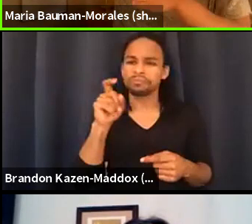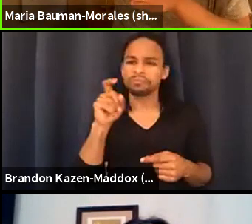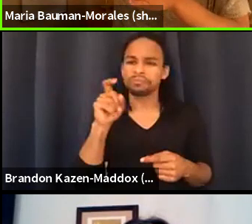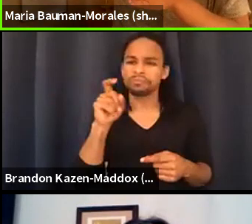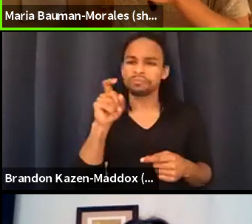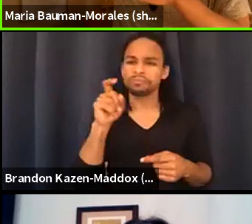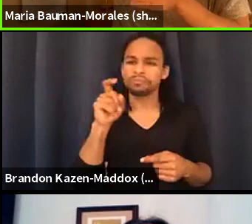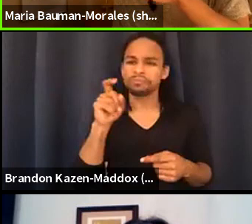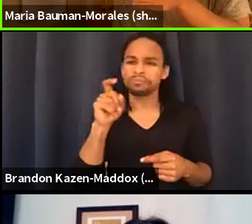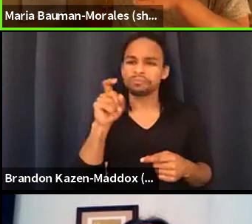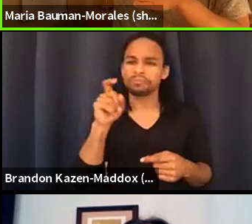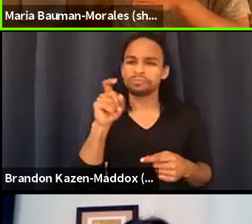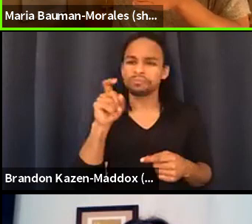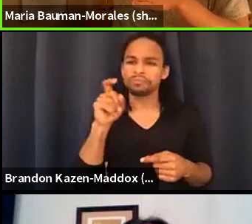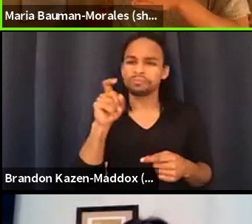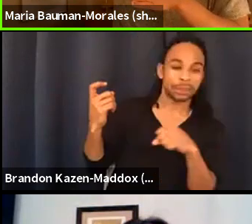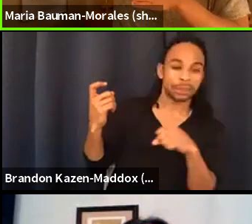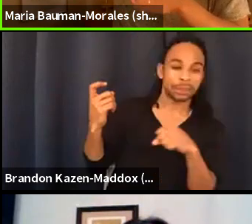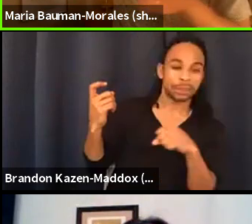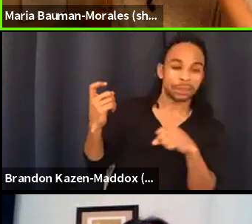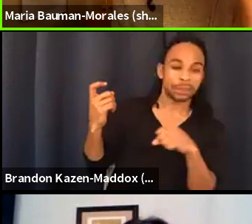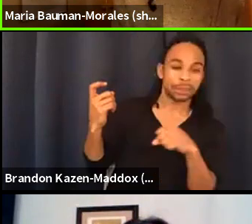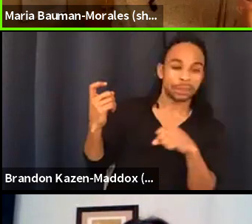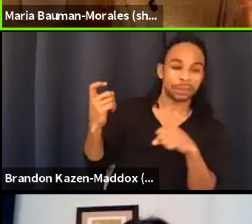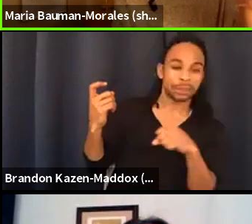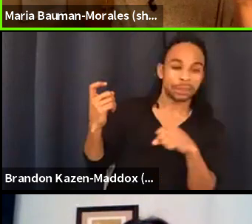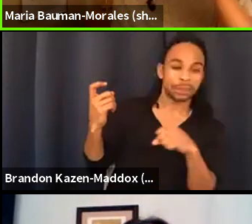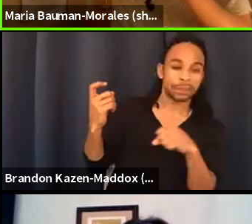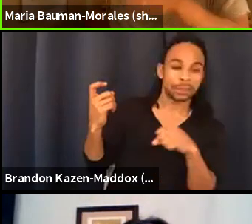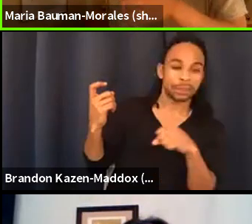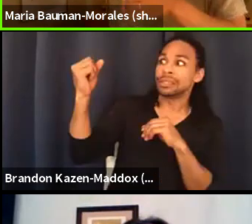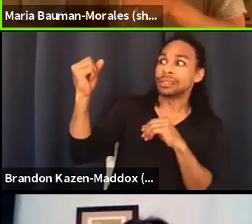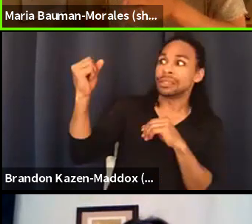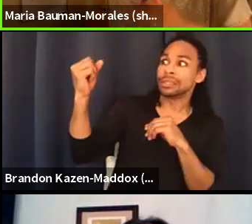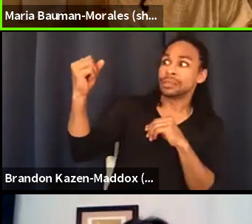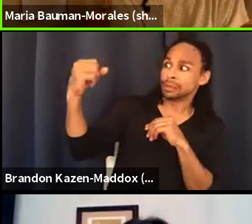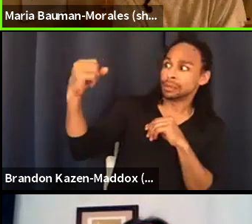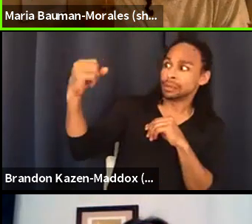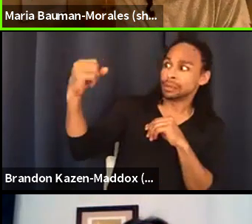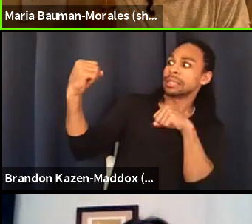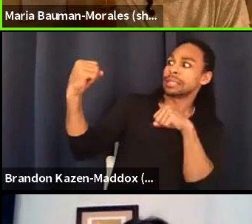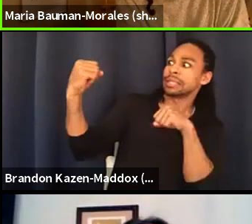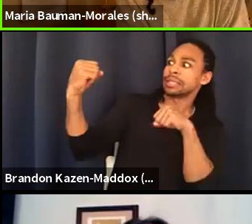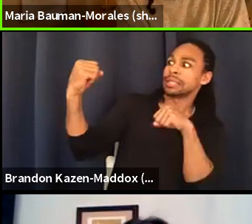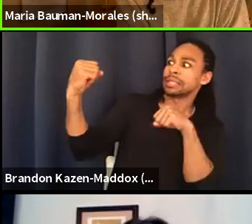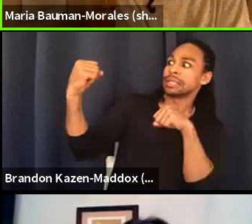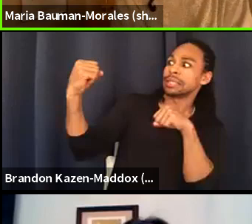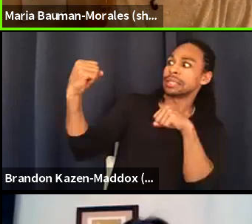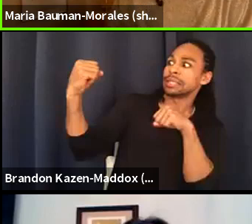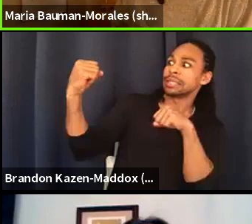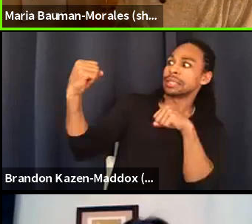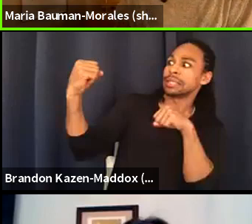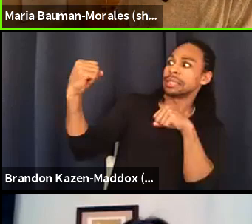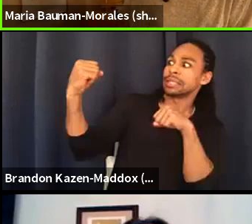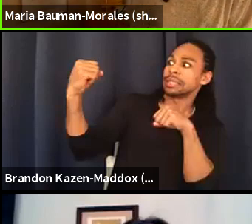and our too often lived experiences of worker-hirer relationships?